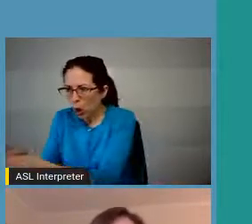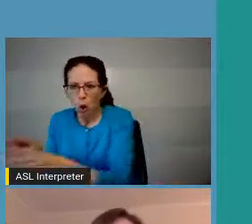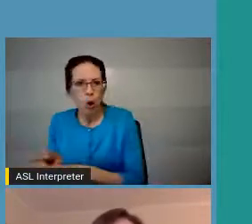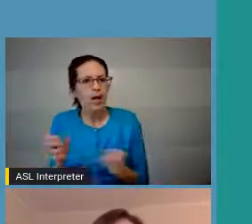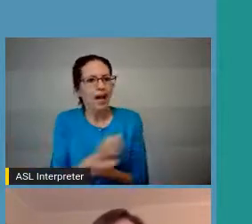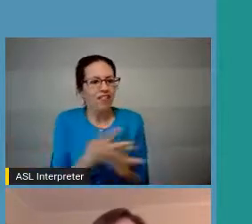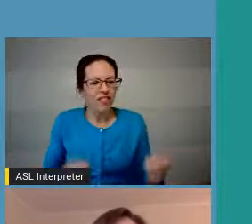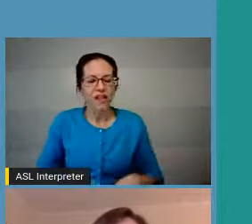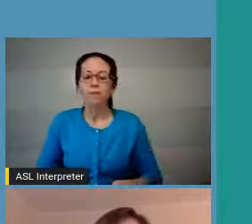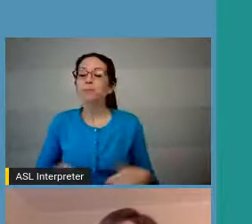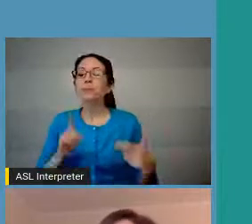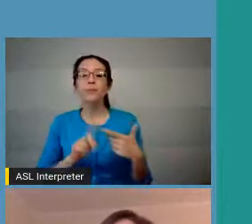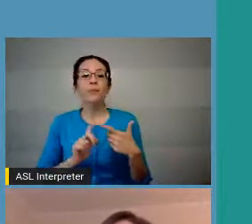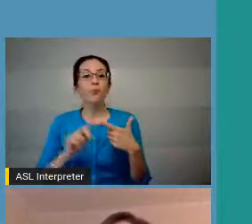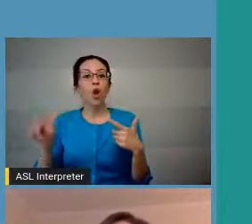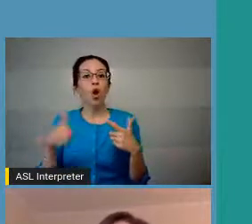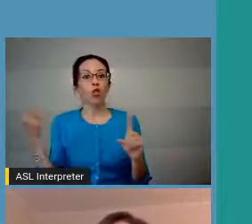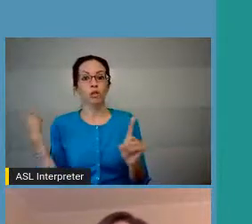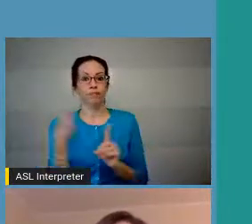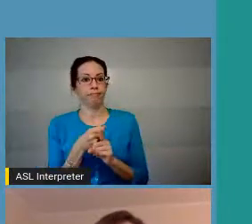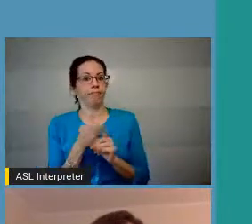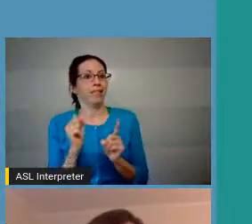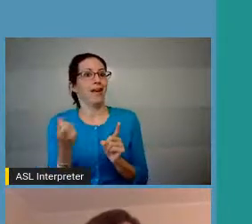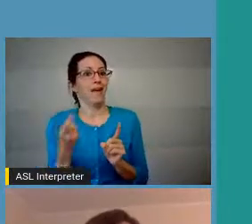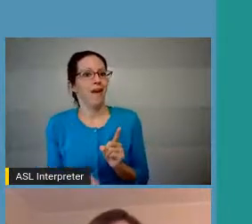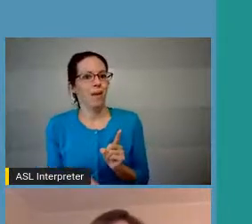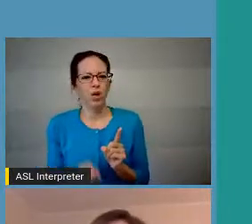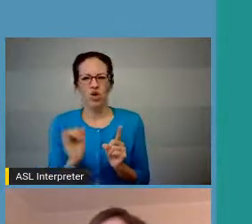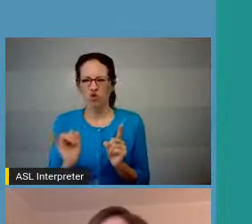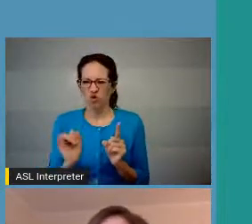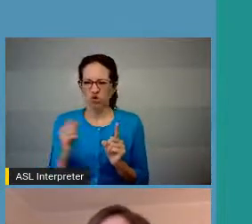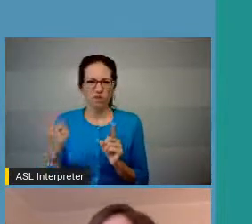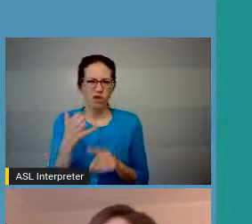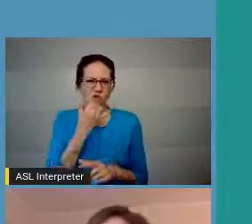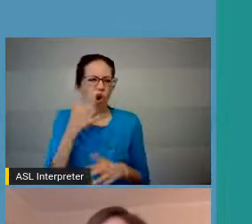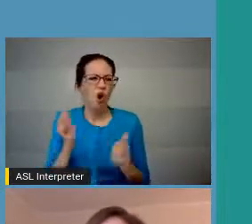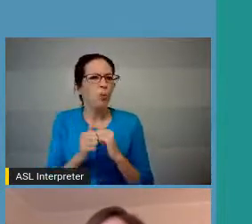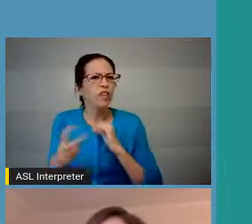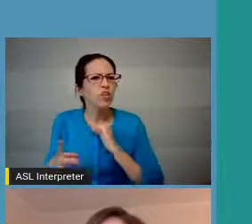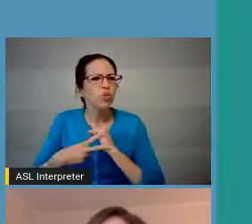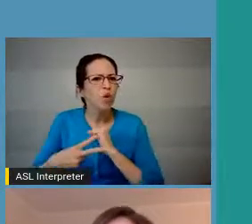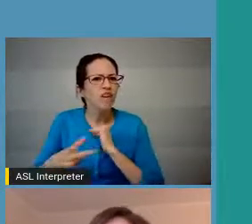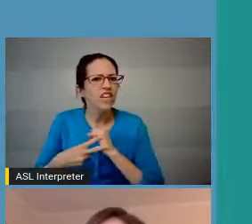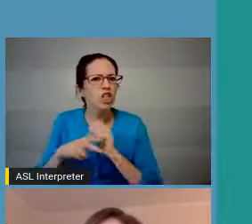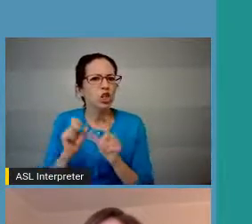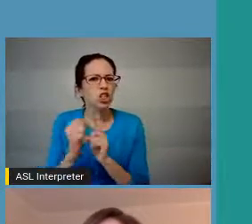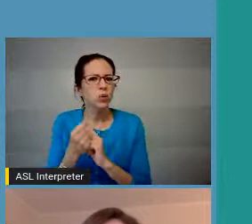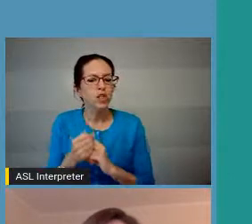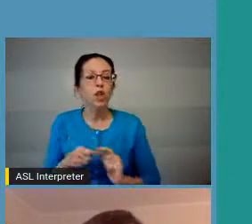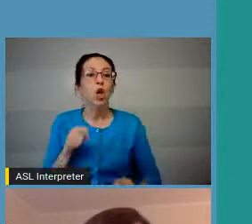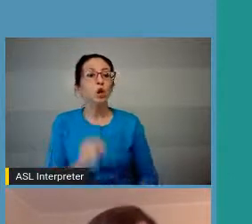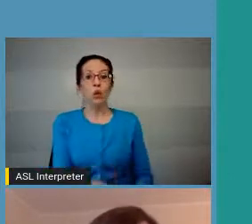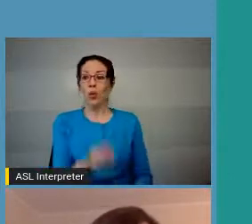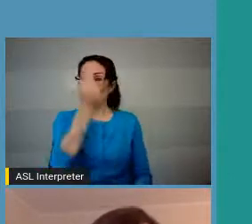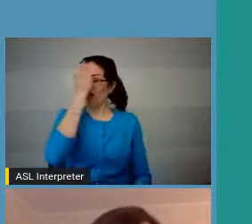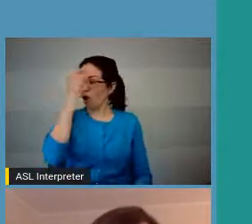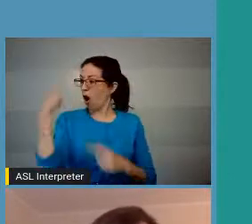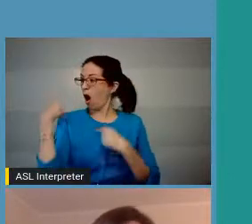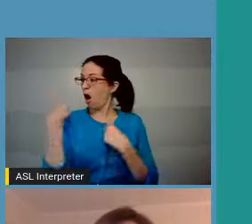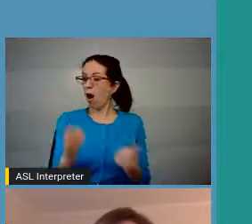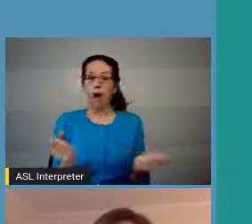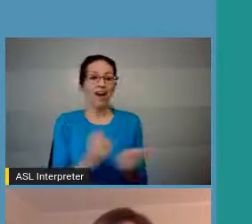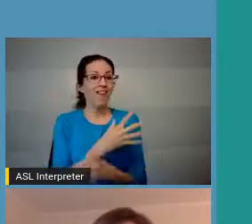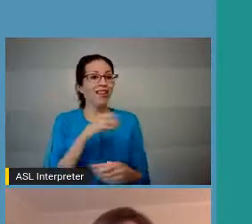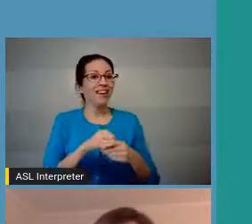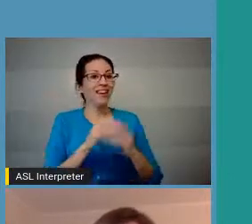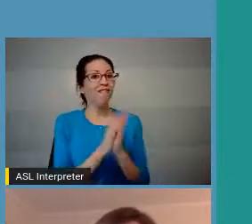is that something is wrong with, like, the storage situation. The collection, as far as you know, has been in folders in a box. Everything is fine. You